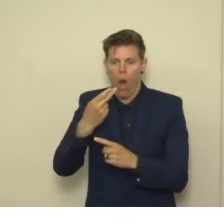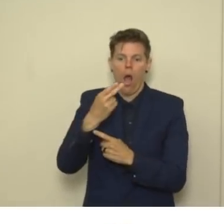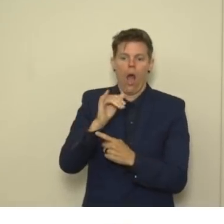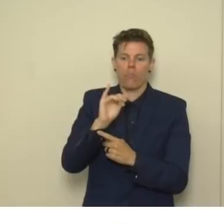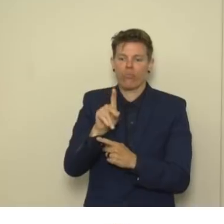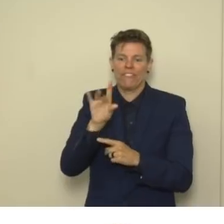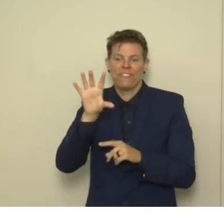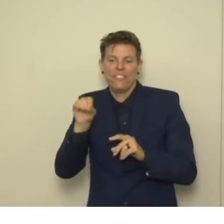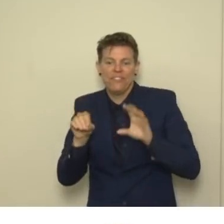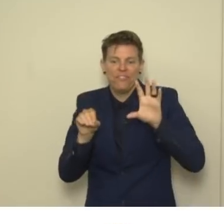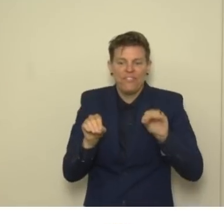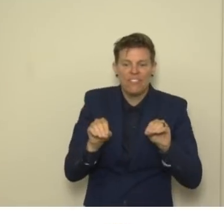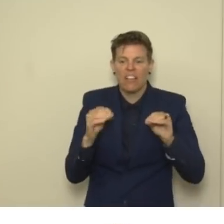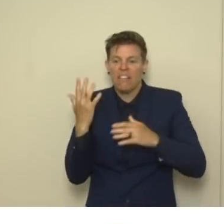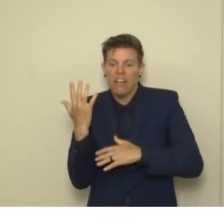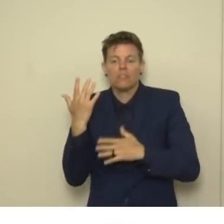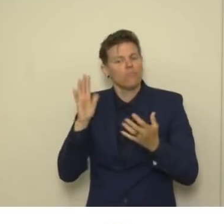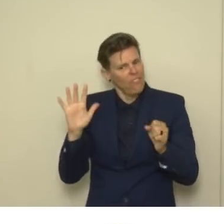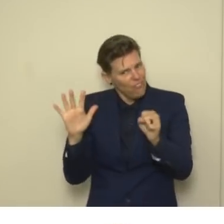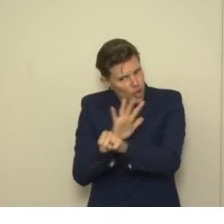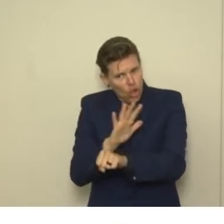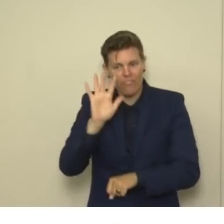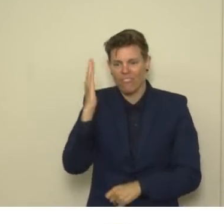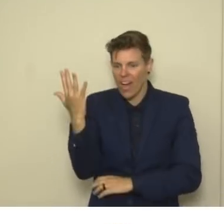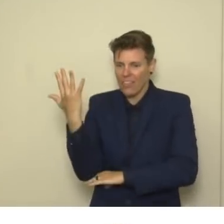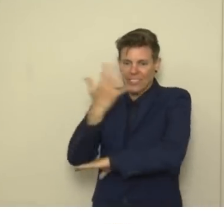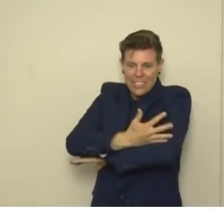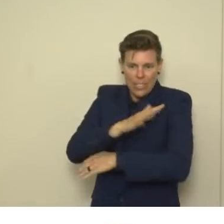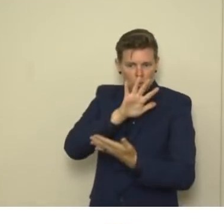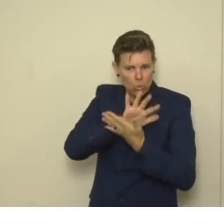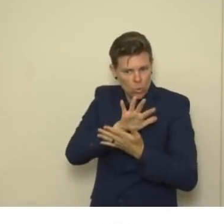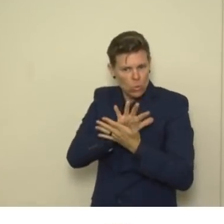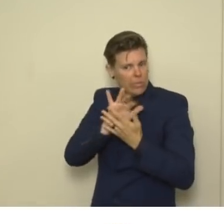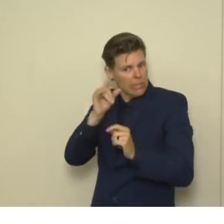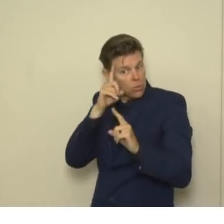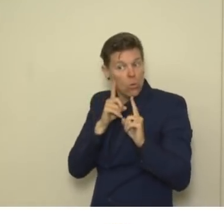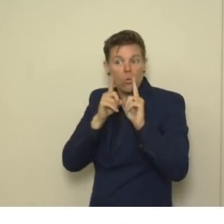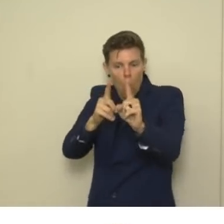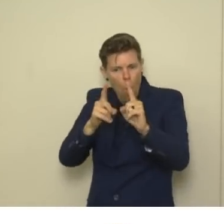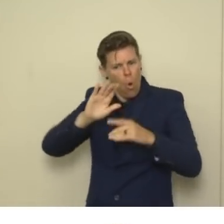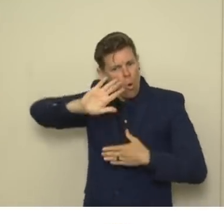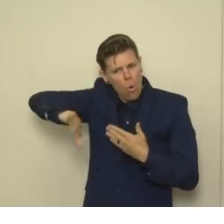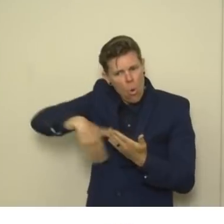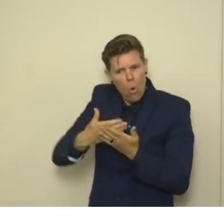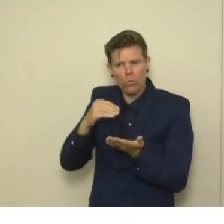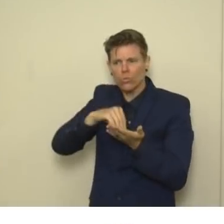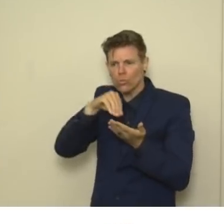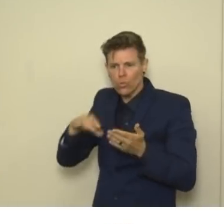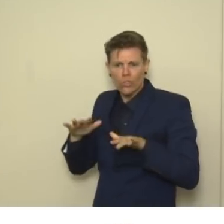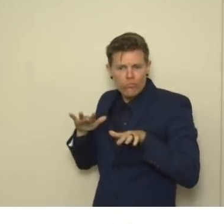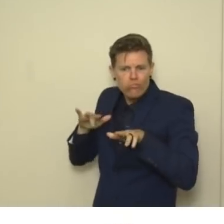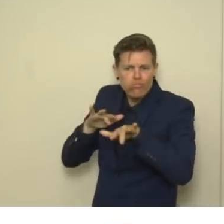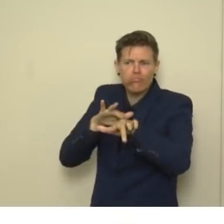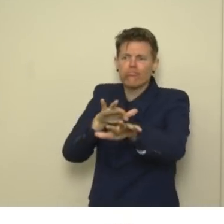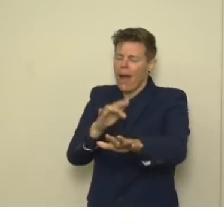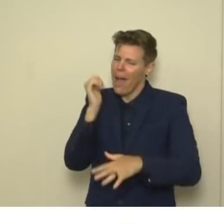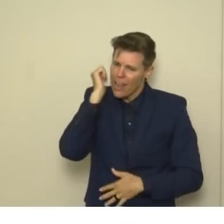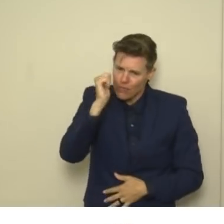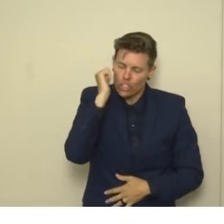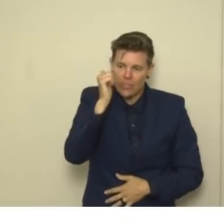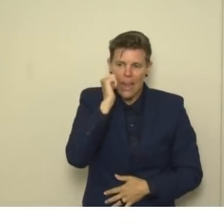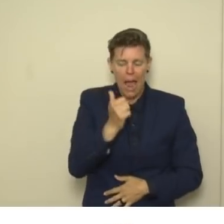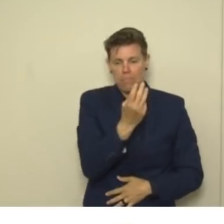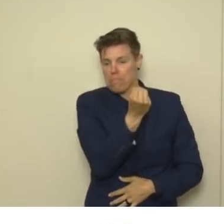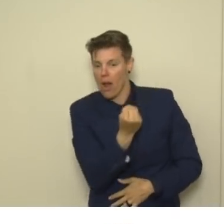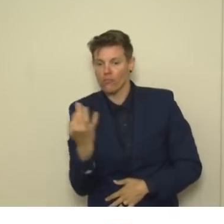days a week, all populations, all in school. I want to just tell you one more thing